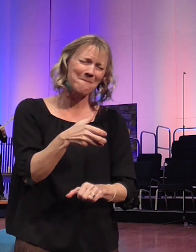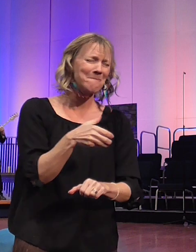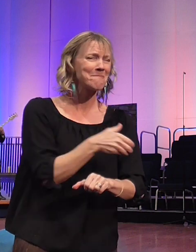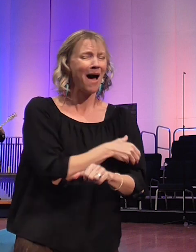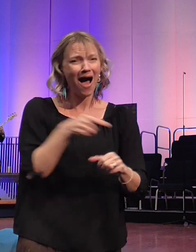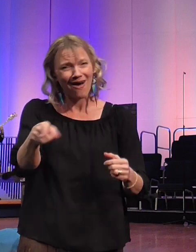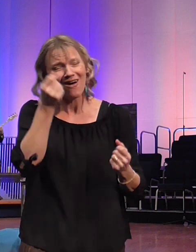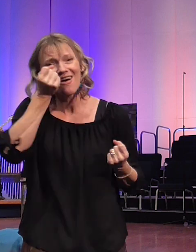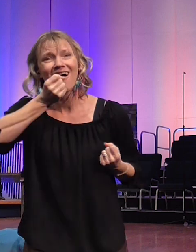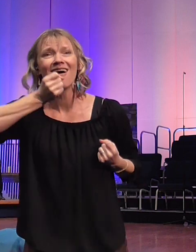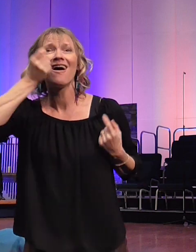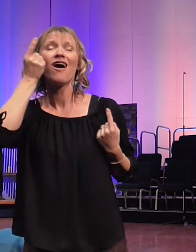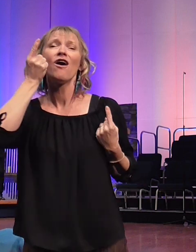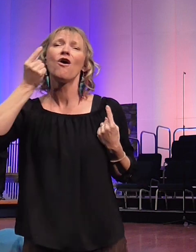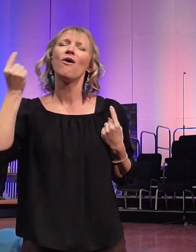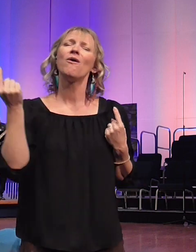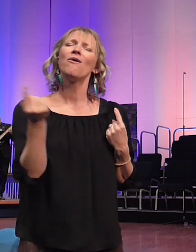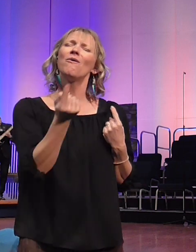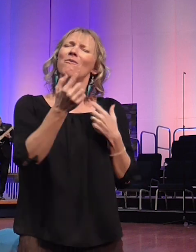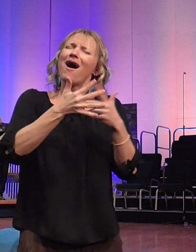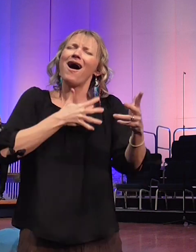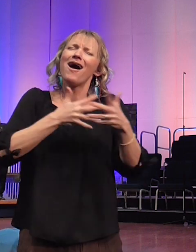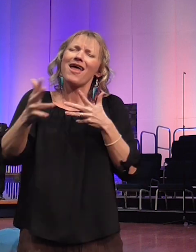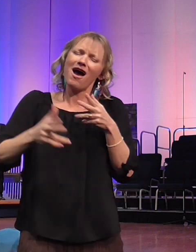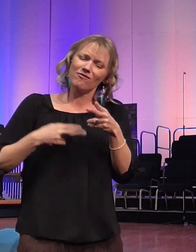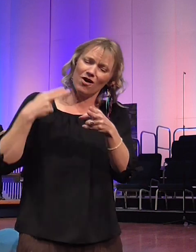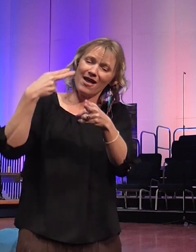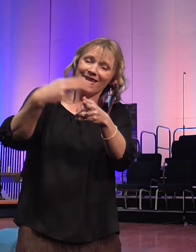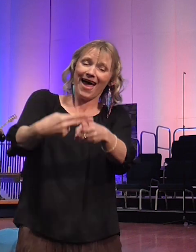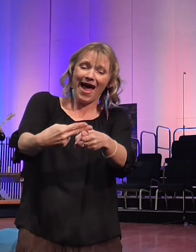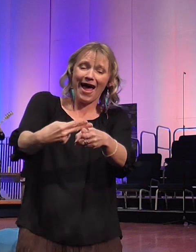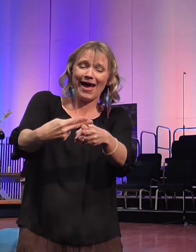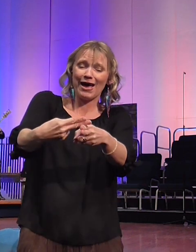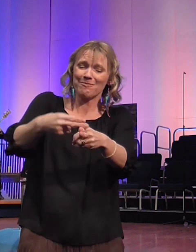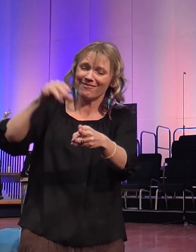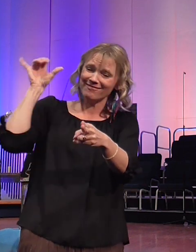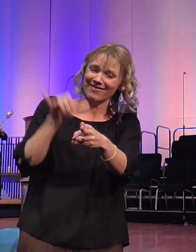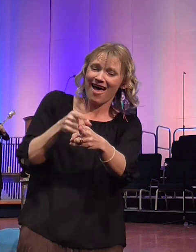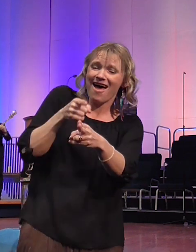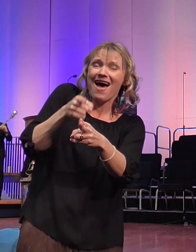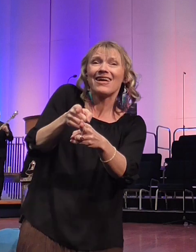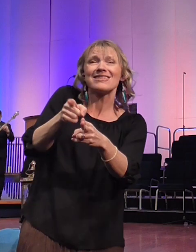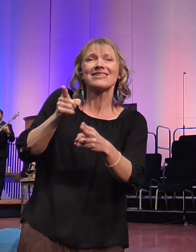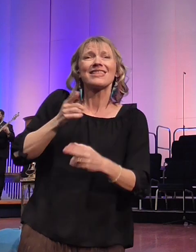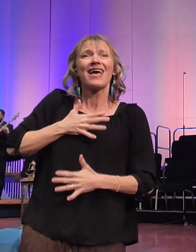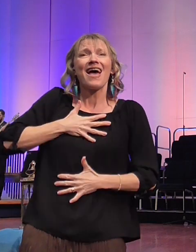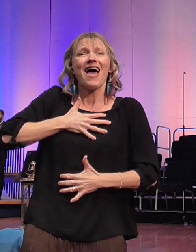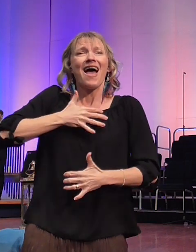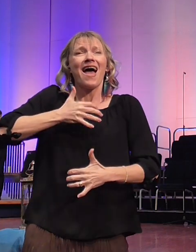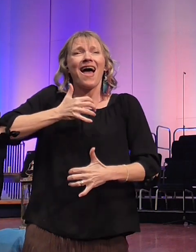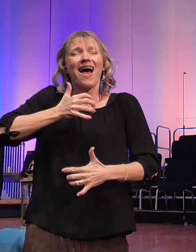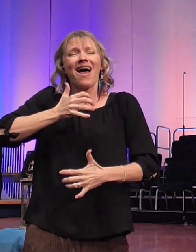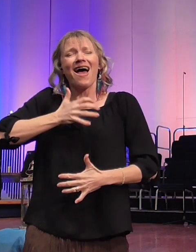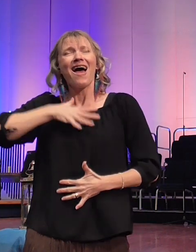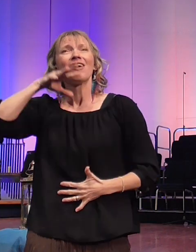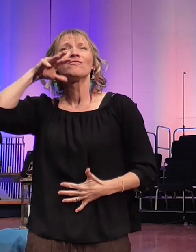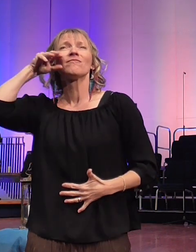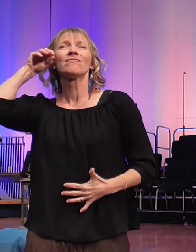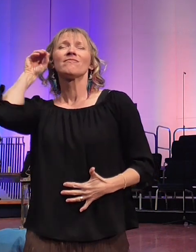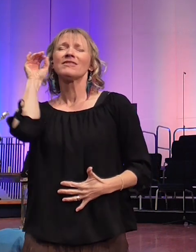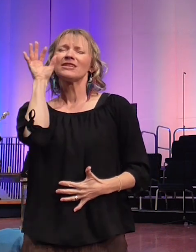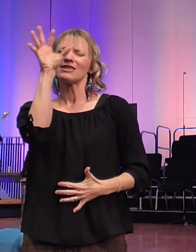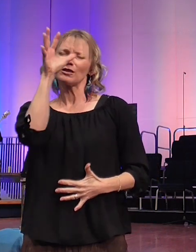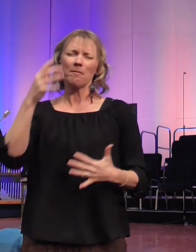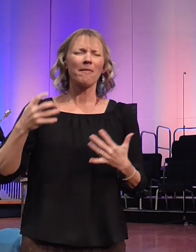see? Whatever name you give it, it's the very air we breathe. It's the